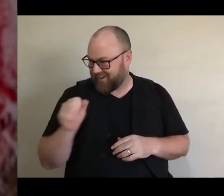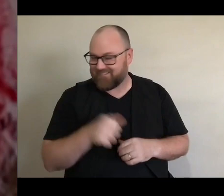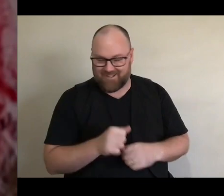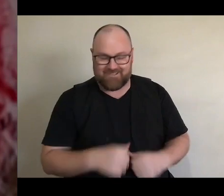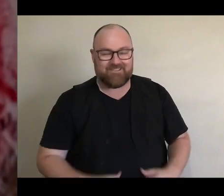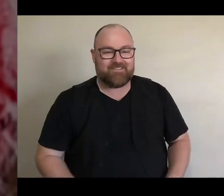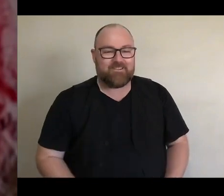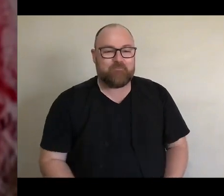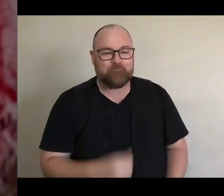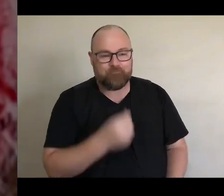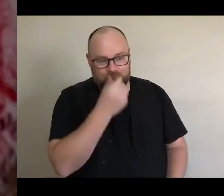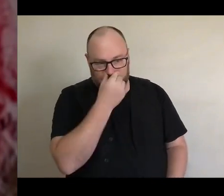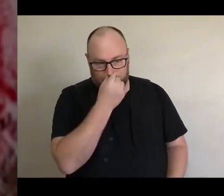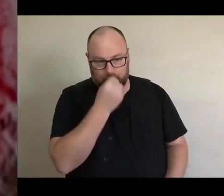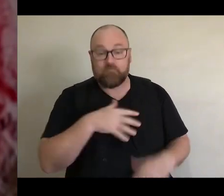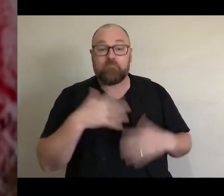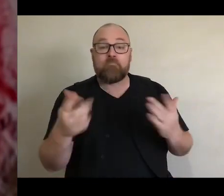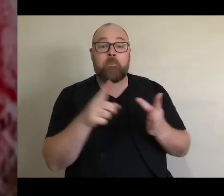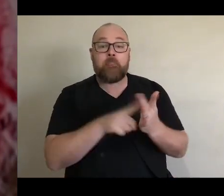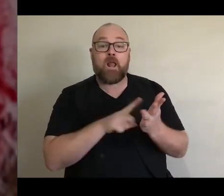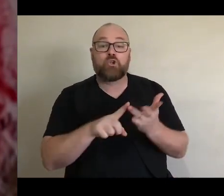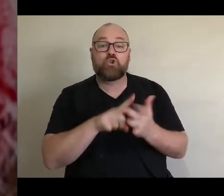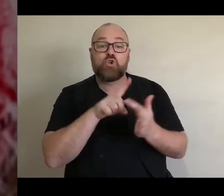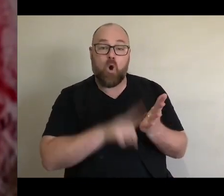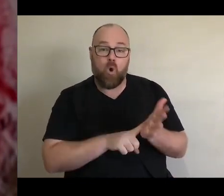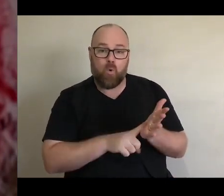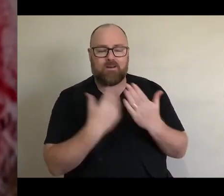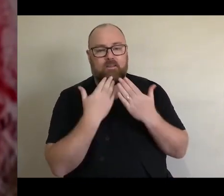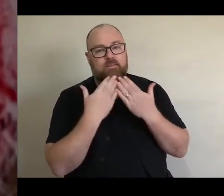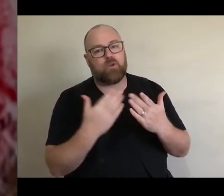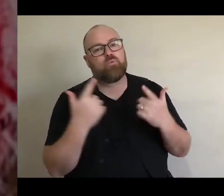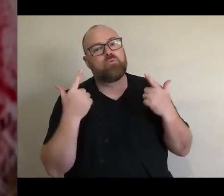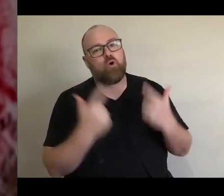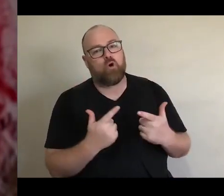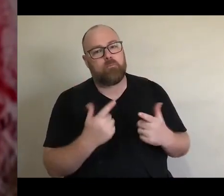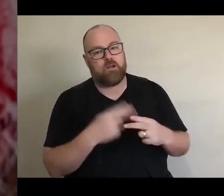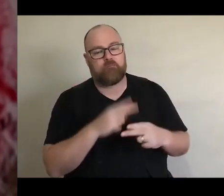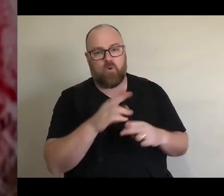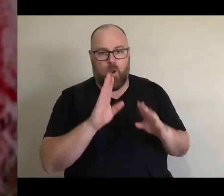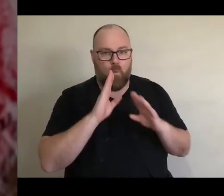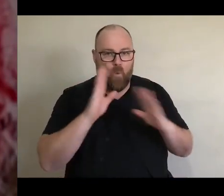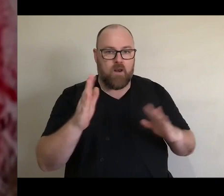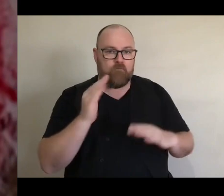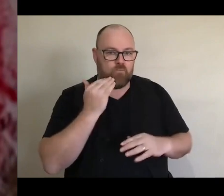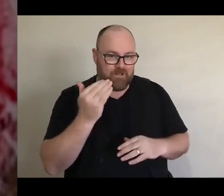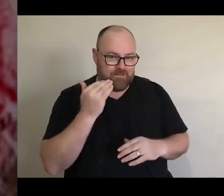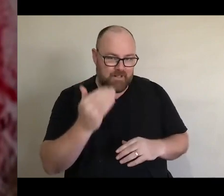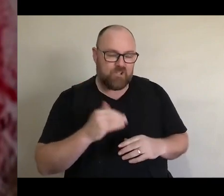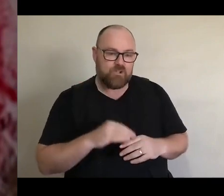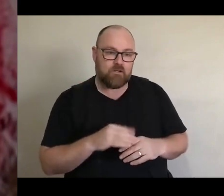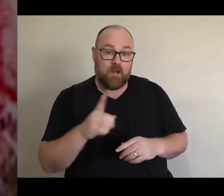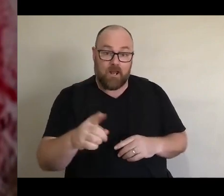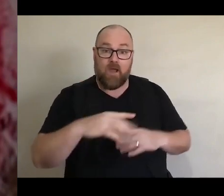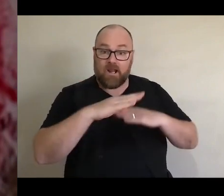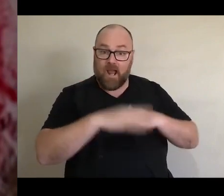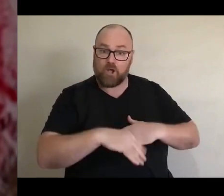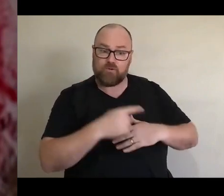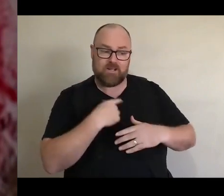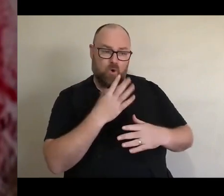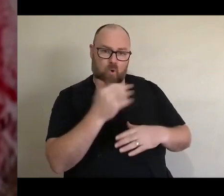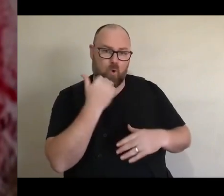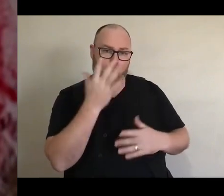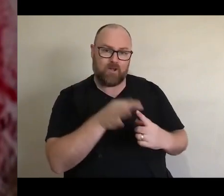Well, look, Joel, thank you so much for a wonderful presentation. And just as country is unique to its own environment,